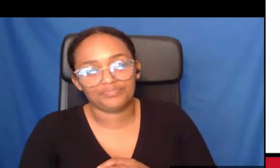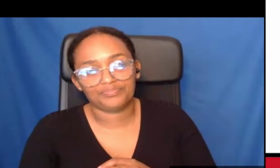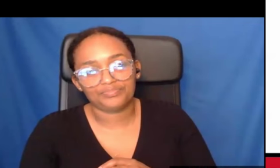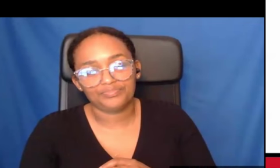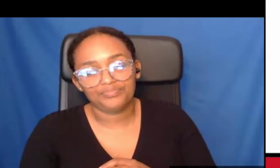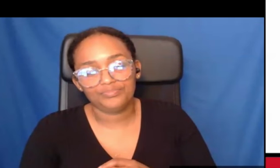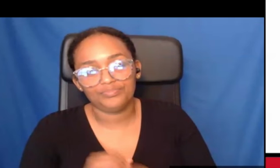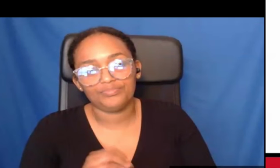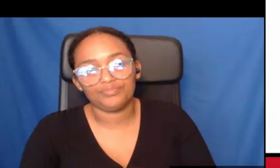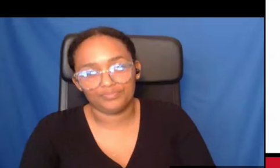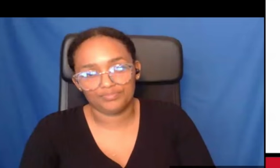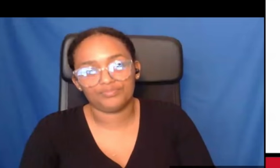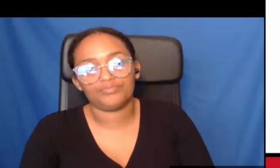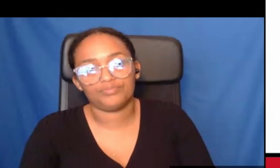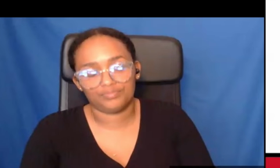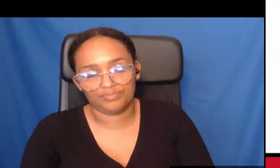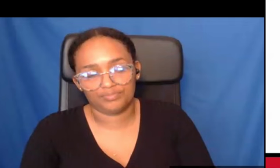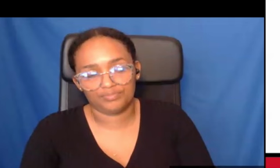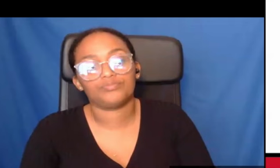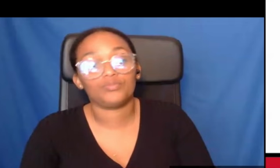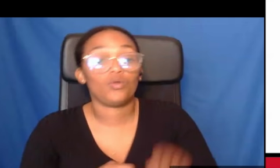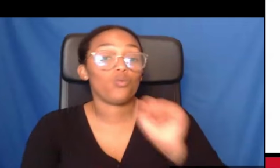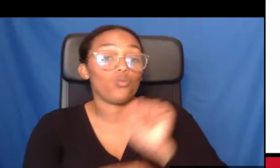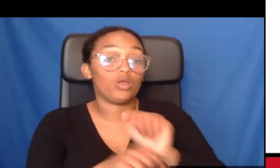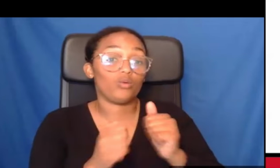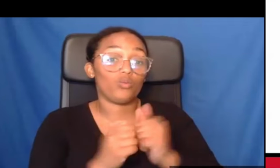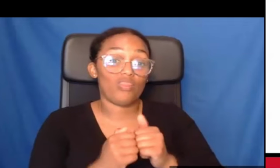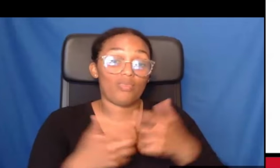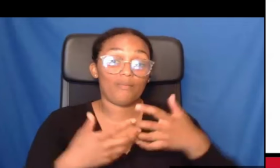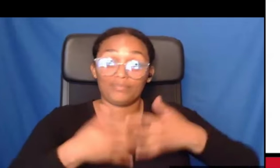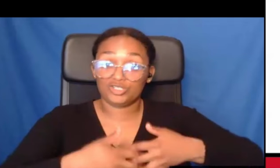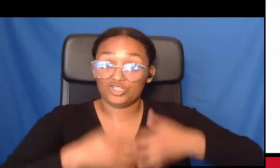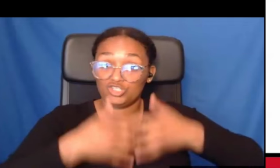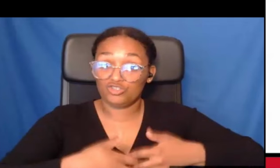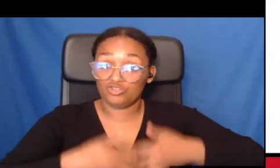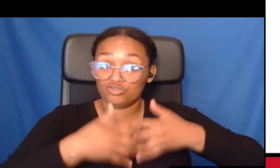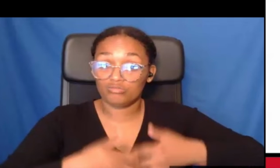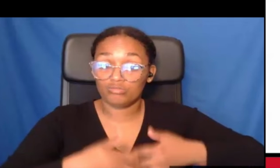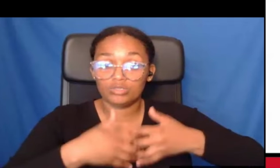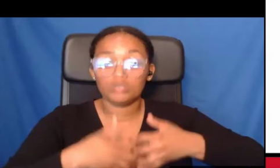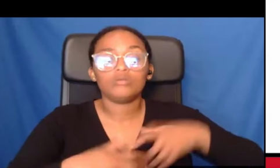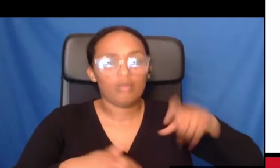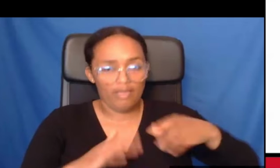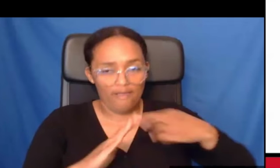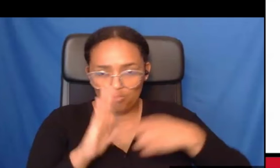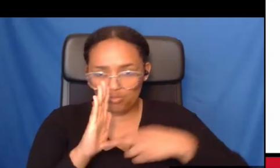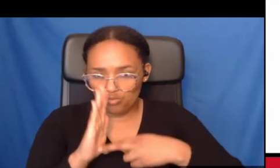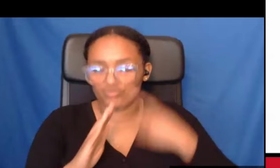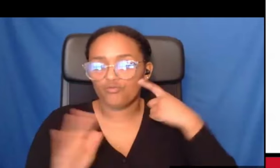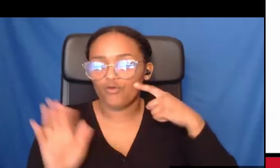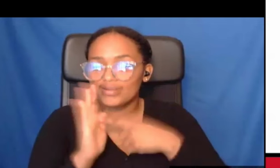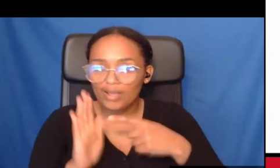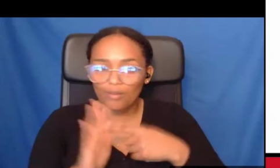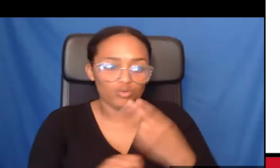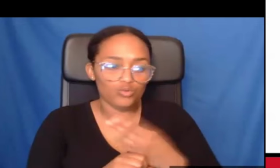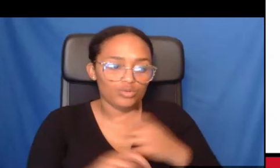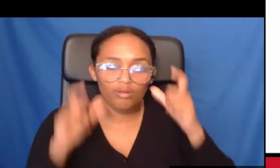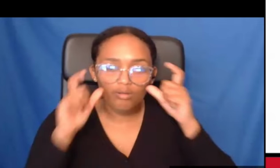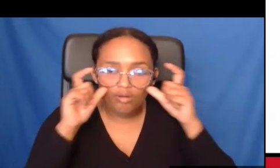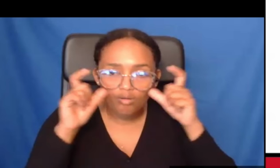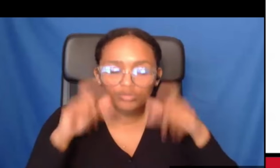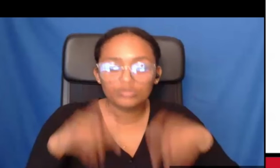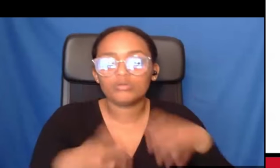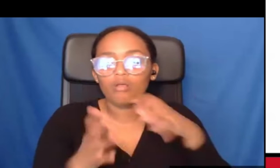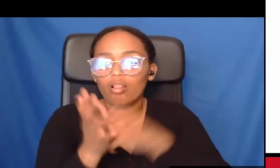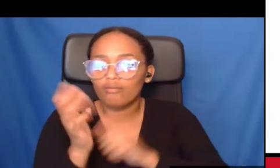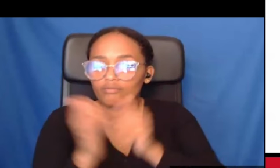If your employees work with machinery, there's going to be rules you have to follow, such as goggles, gloves, safety gear. Follow